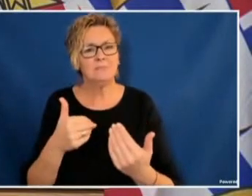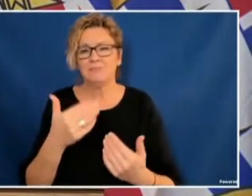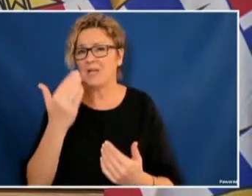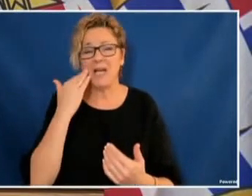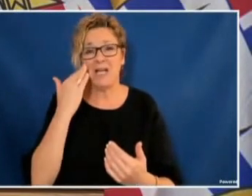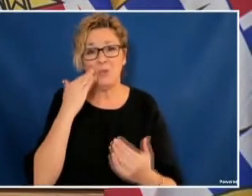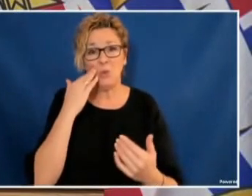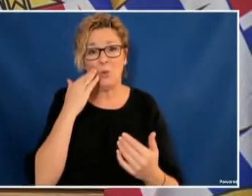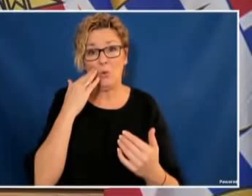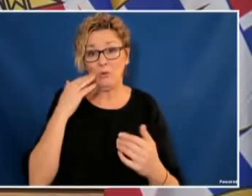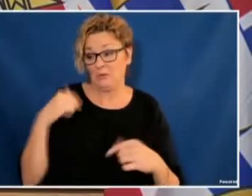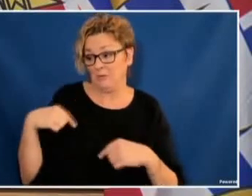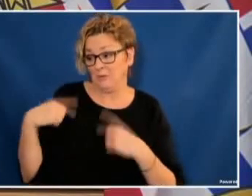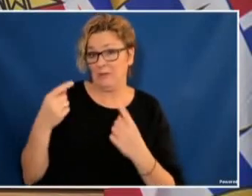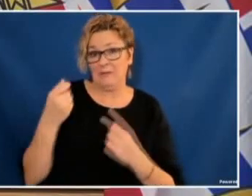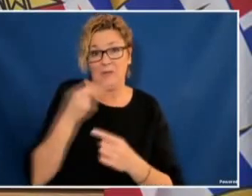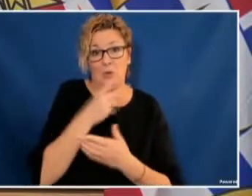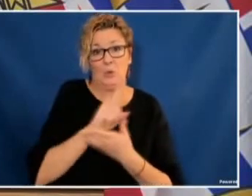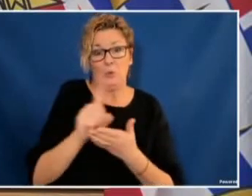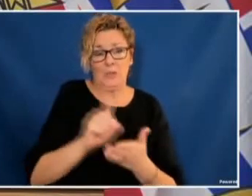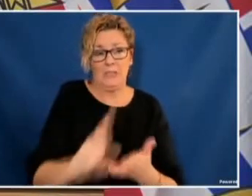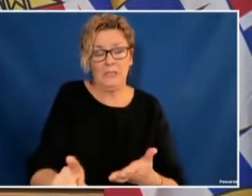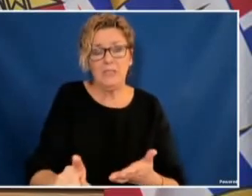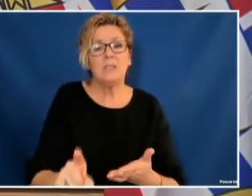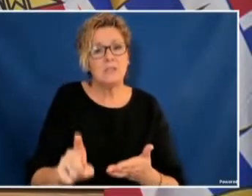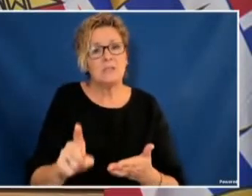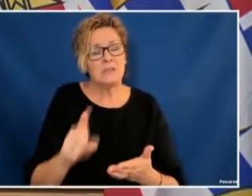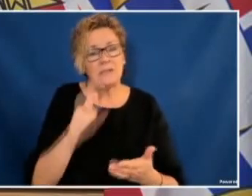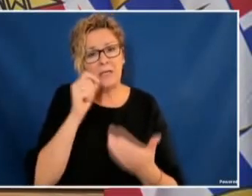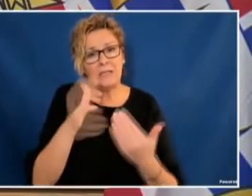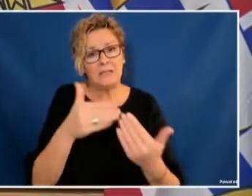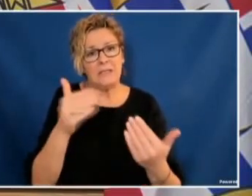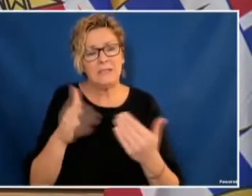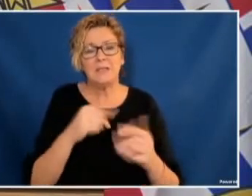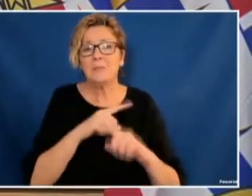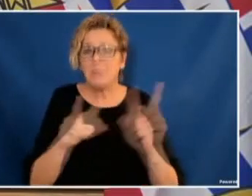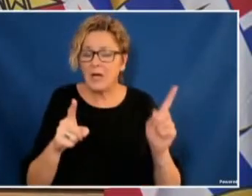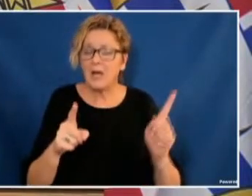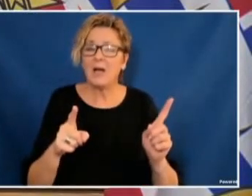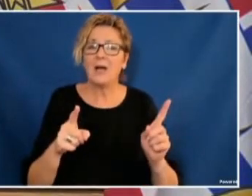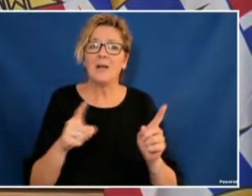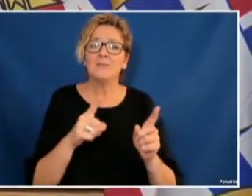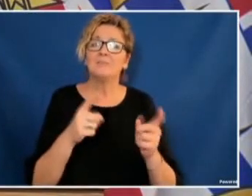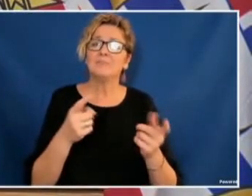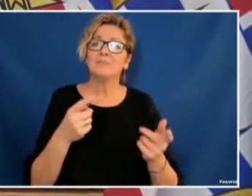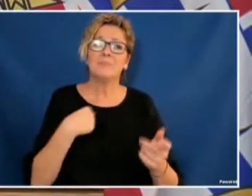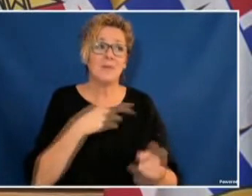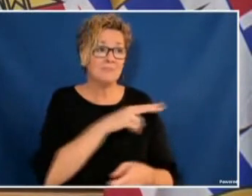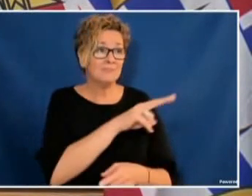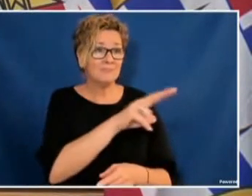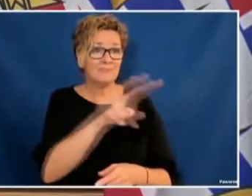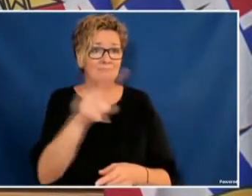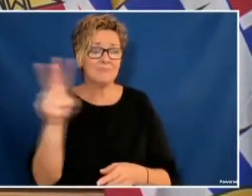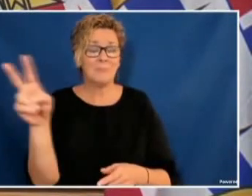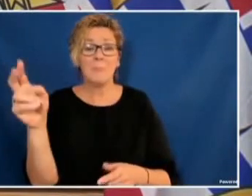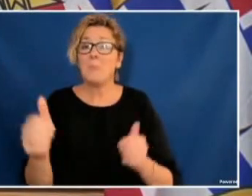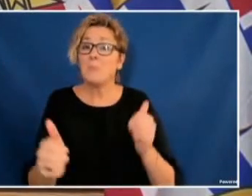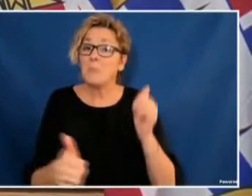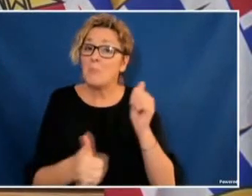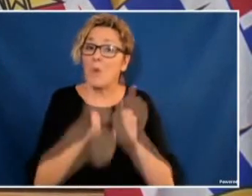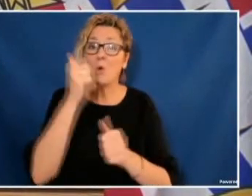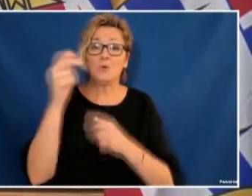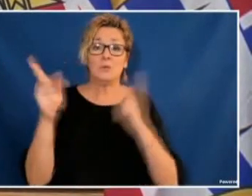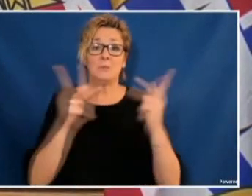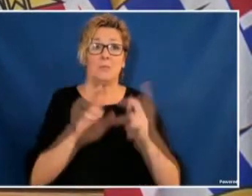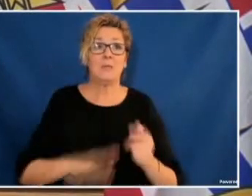this tragedy is all of our tragedy, and we all mourn their loss. If you are thinking that it may be